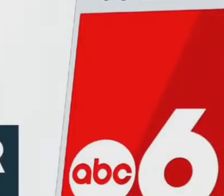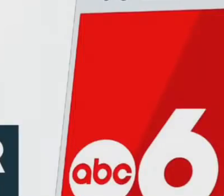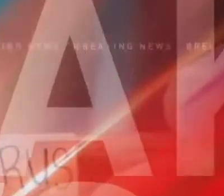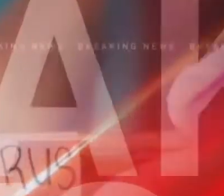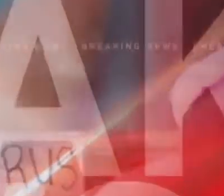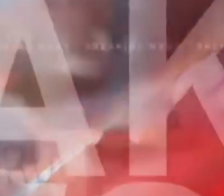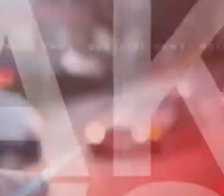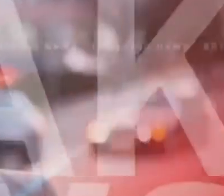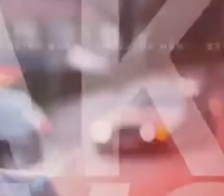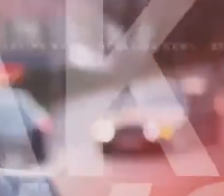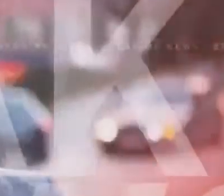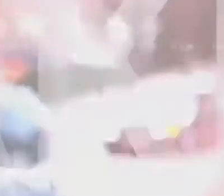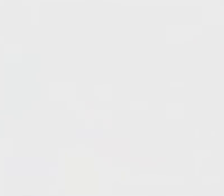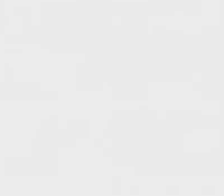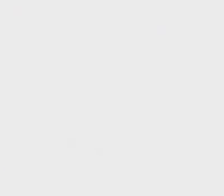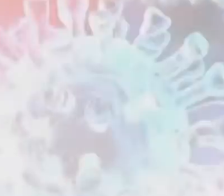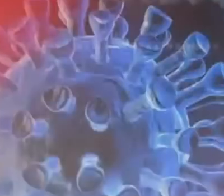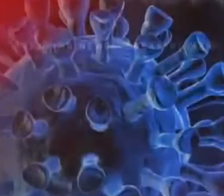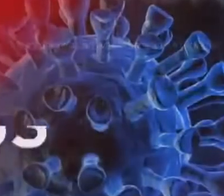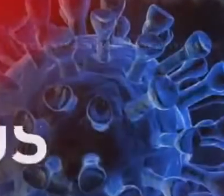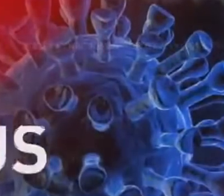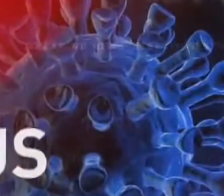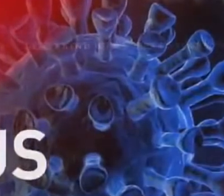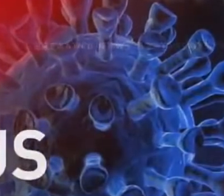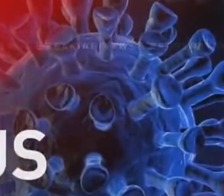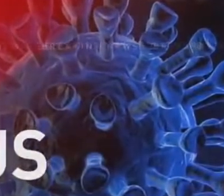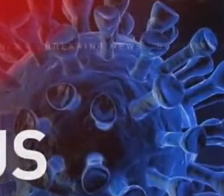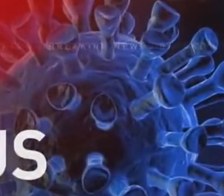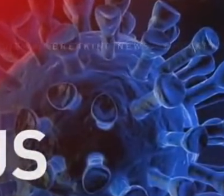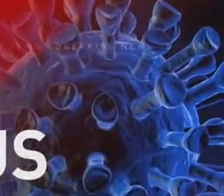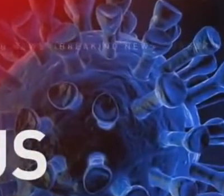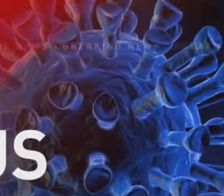on our website, abc6onyourside.com. It'll